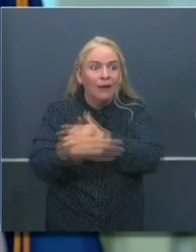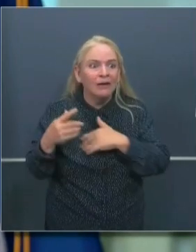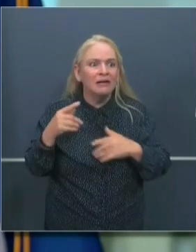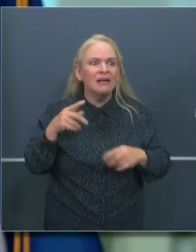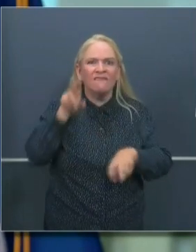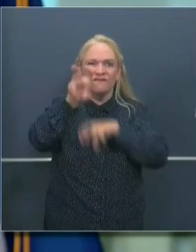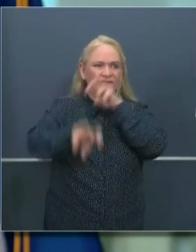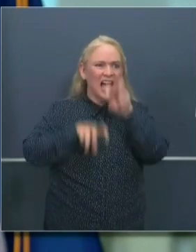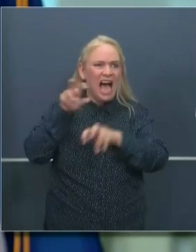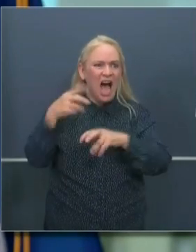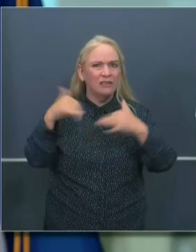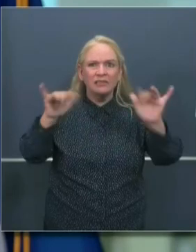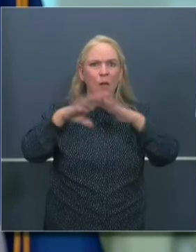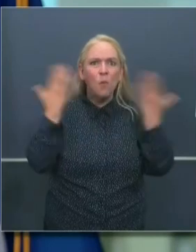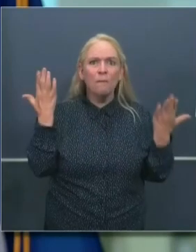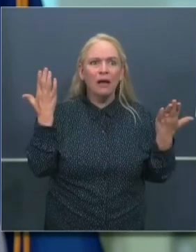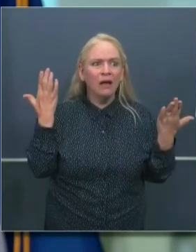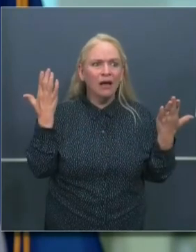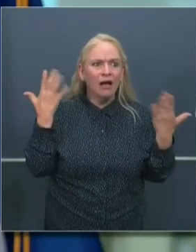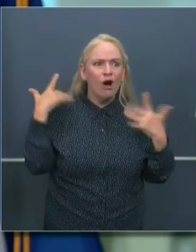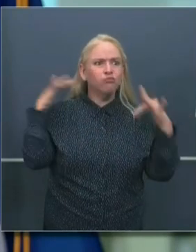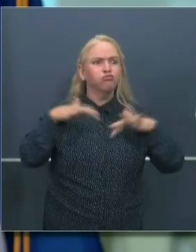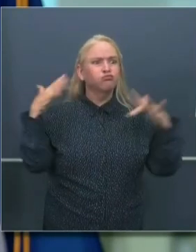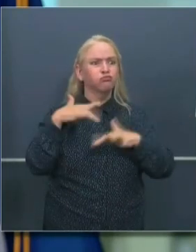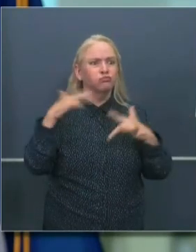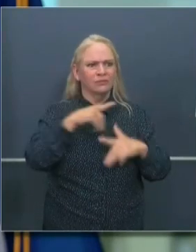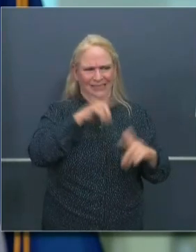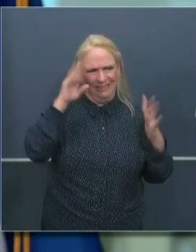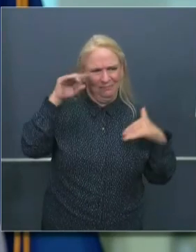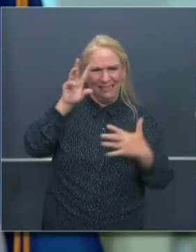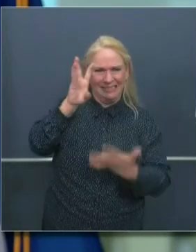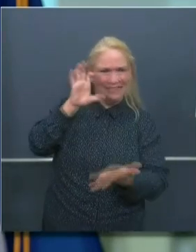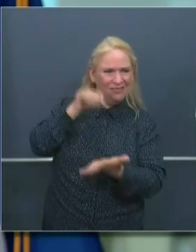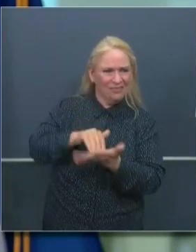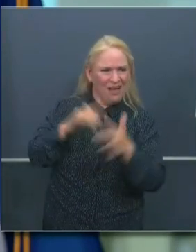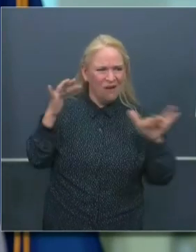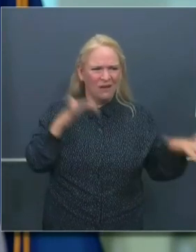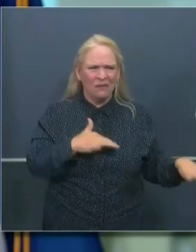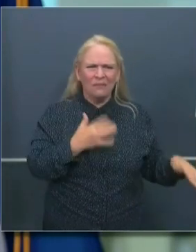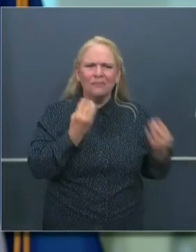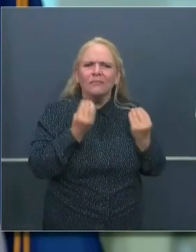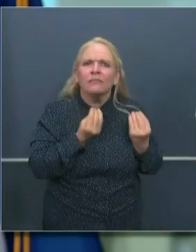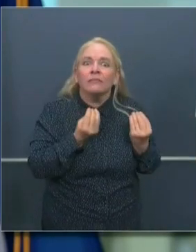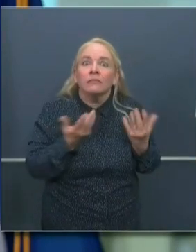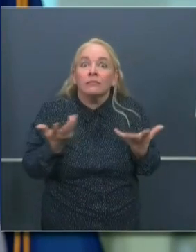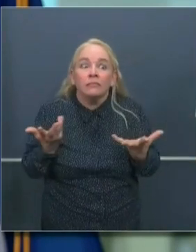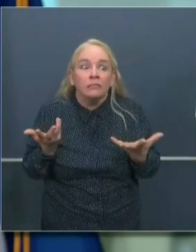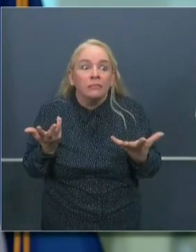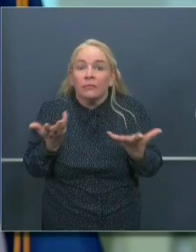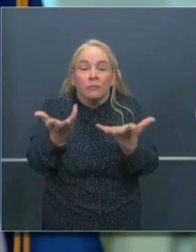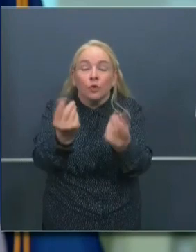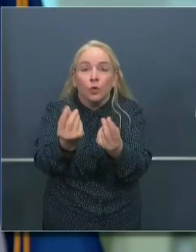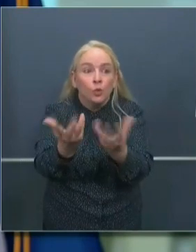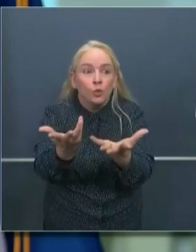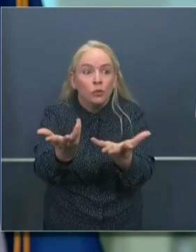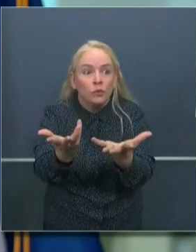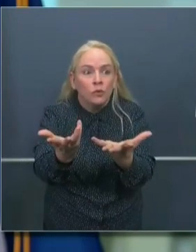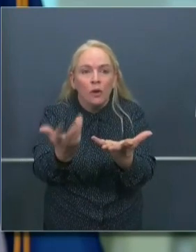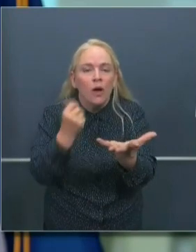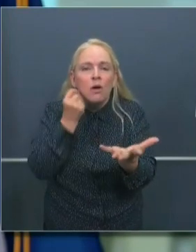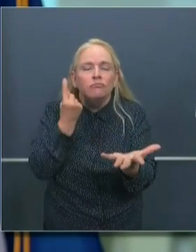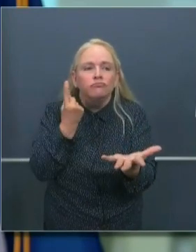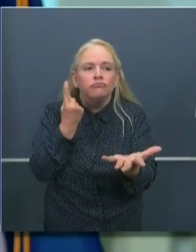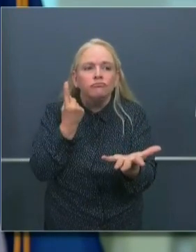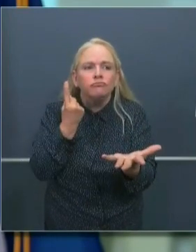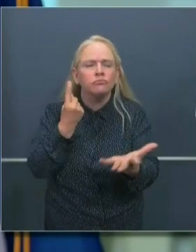going on despite the fact they're expecting 600,000 people to show up there, possibly just a fall